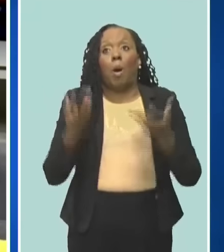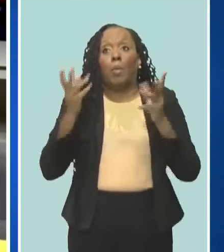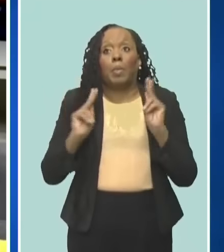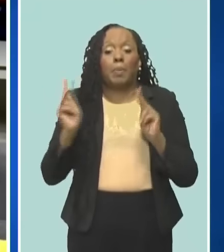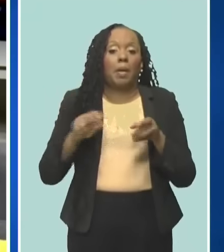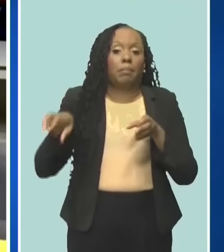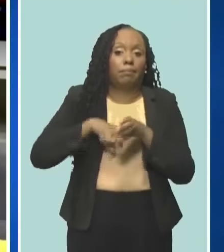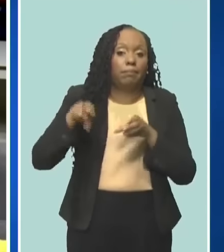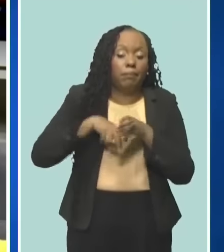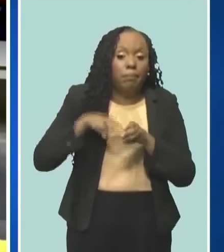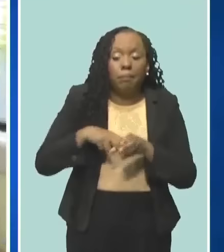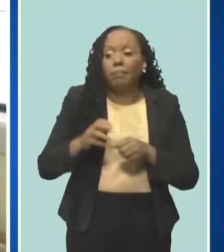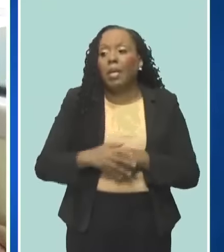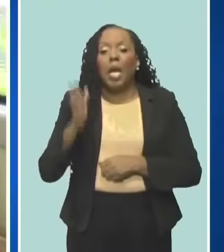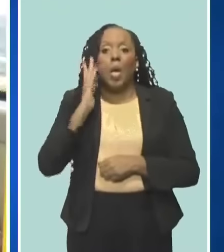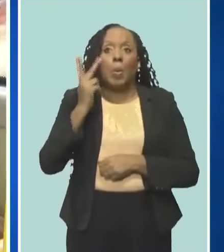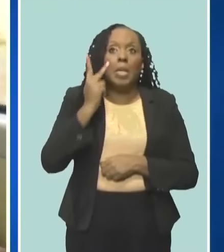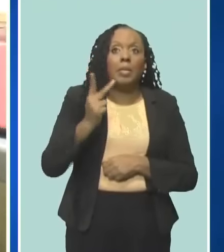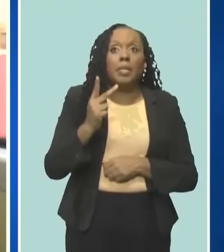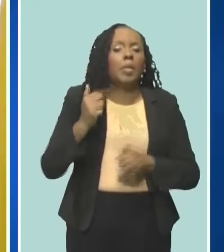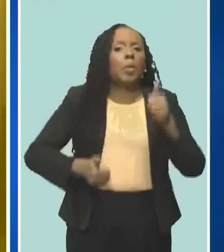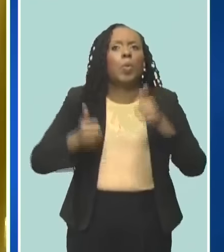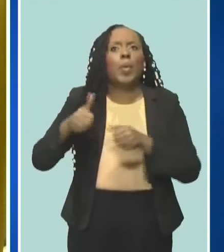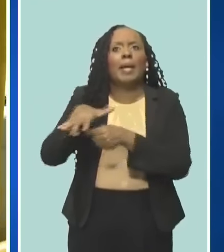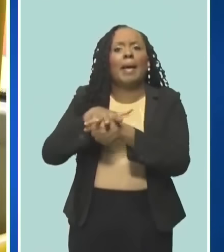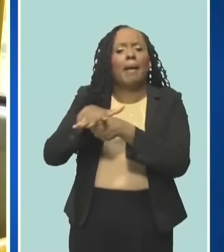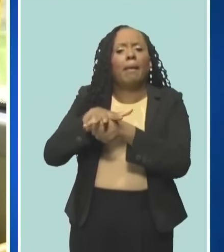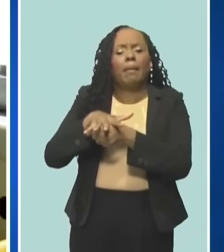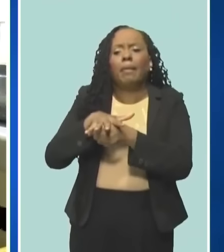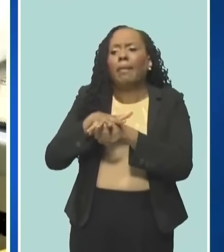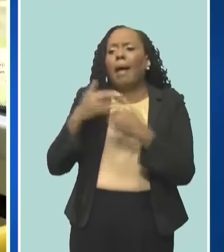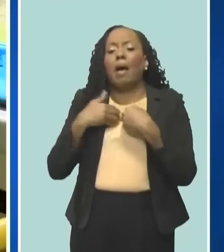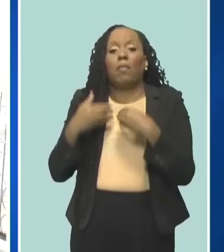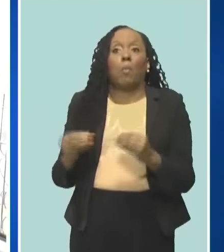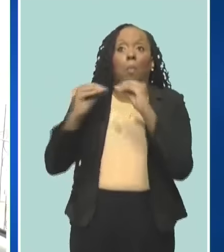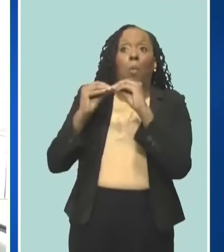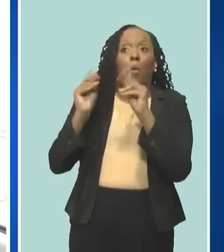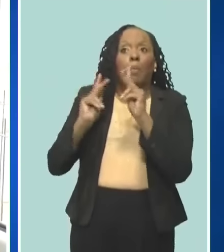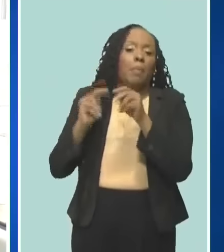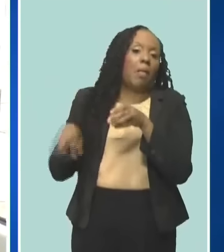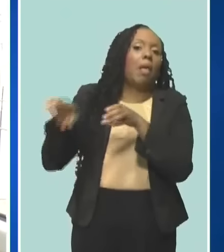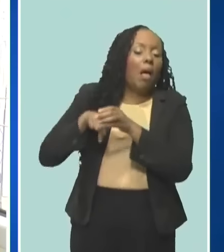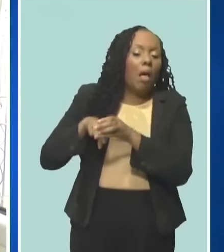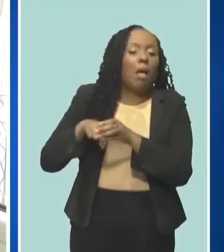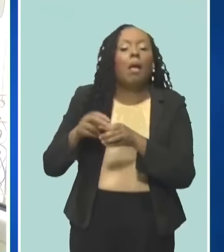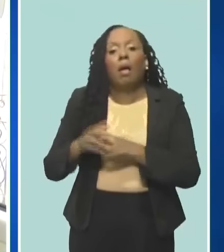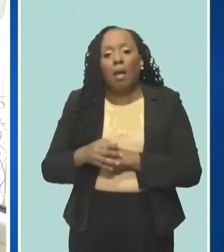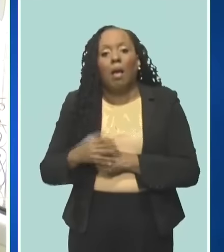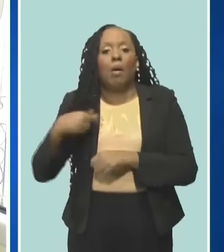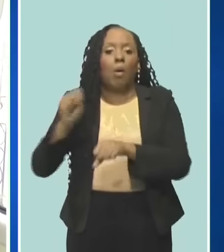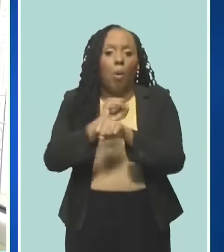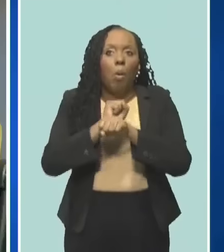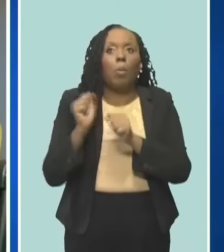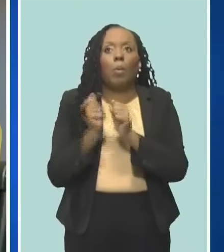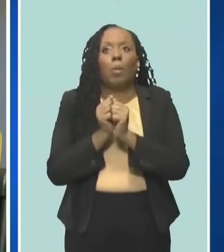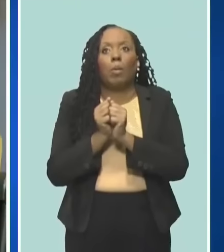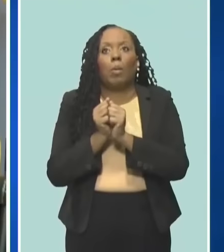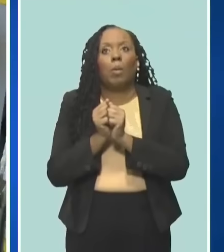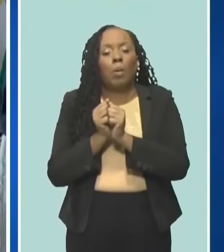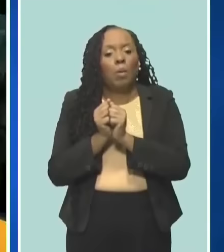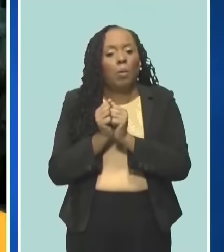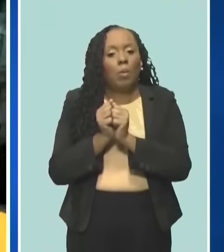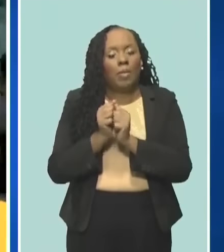on our demographics for those areas that we're getting more persons boarding from, that right now we're working with manual